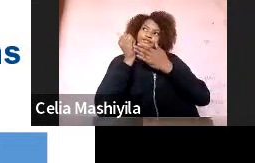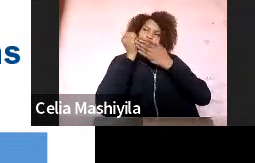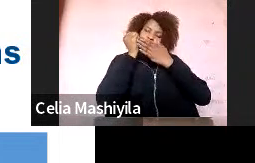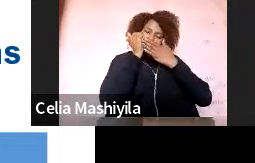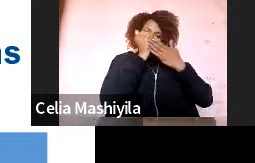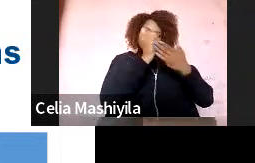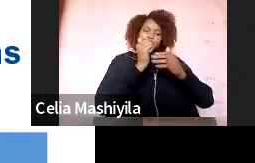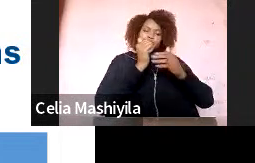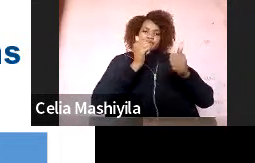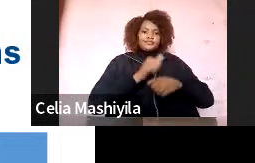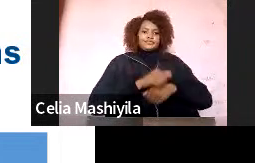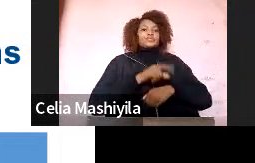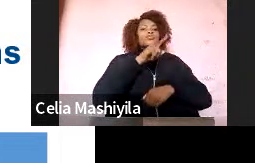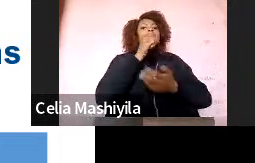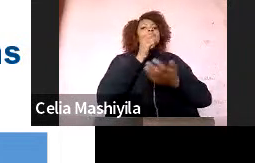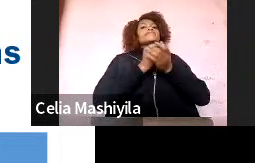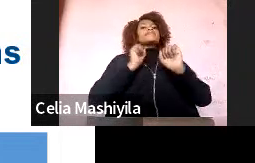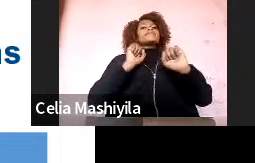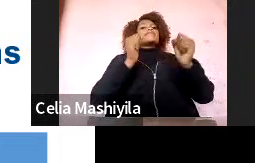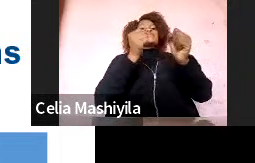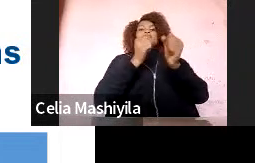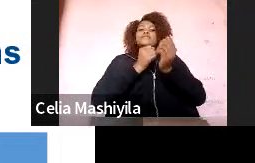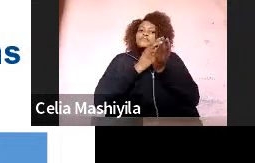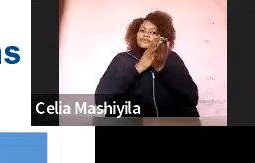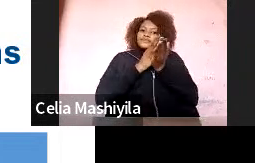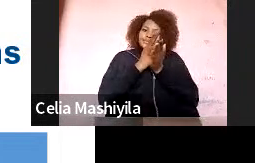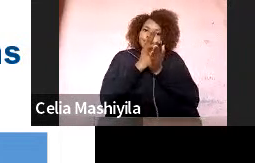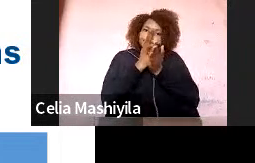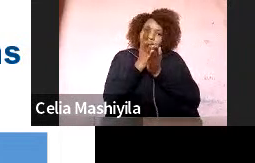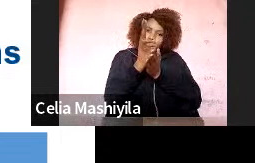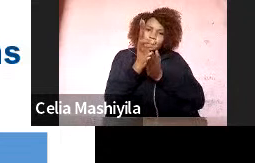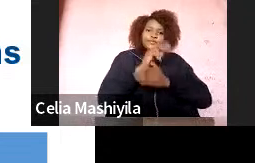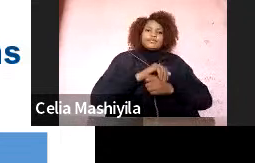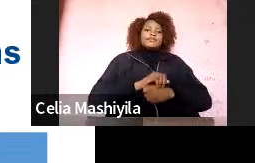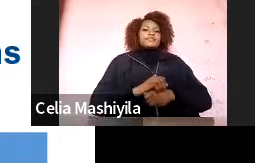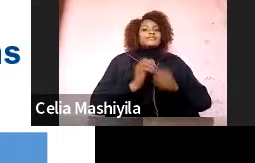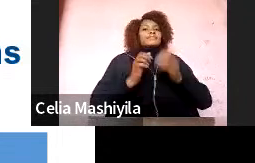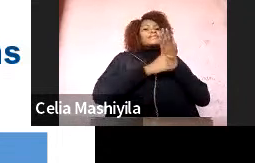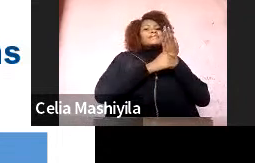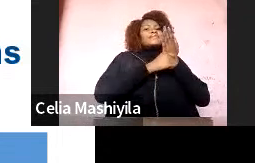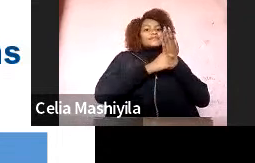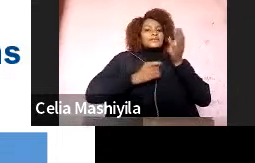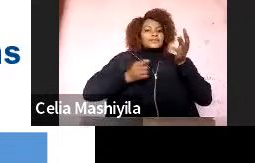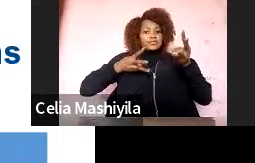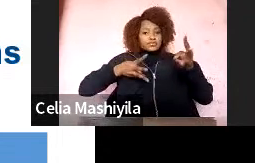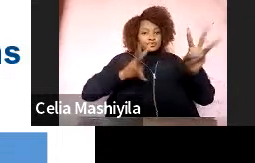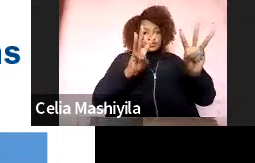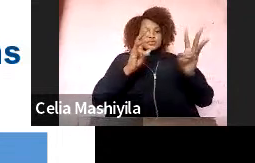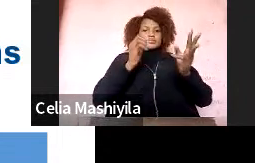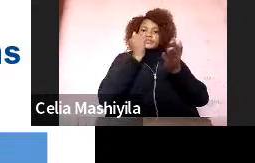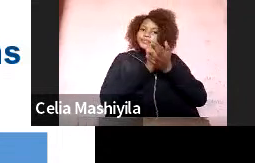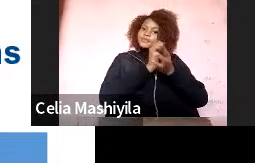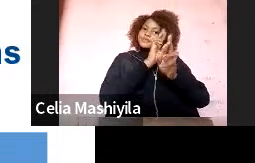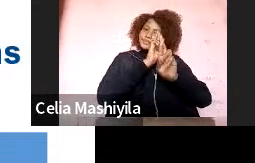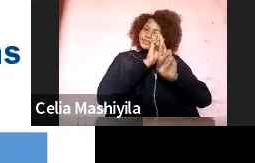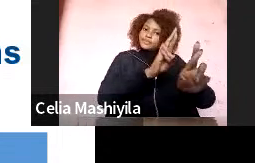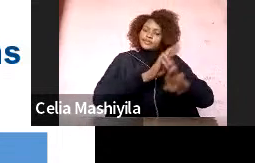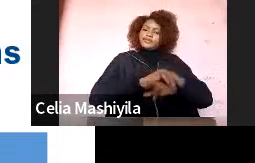honestly and respect the tax system. You have your own tax obligations, honor